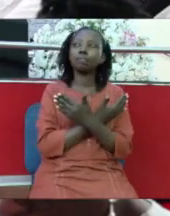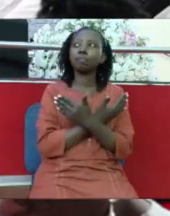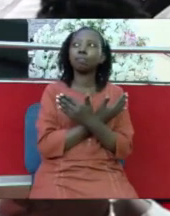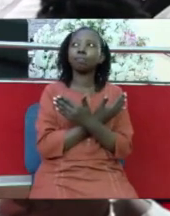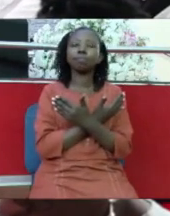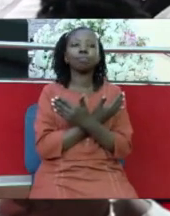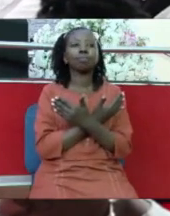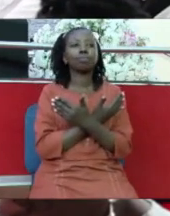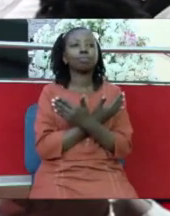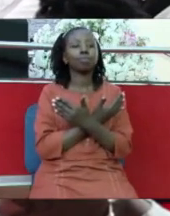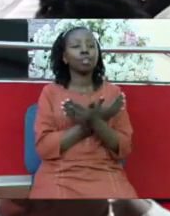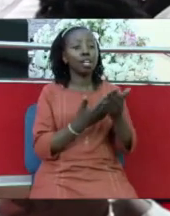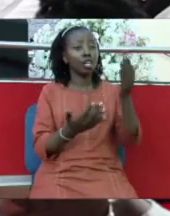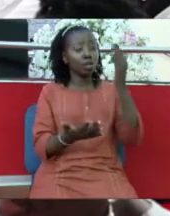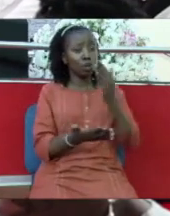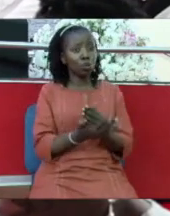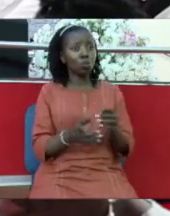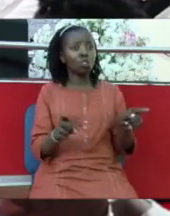Truth is light.